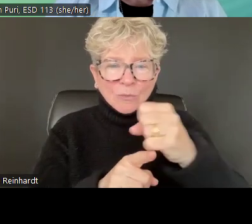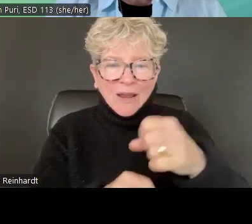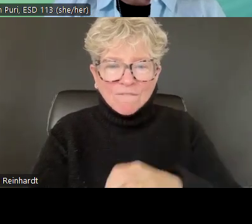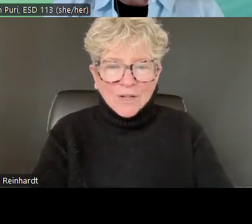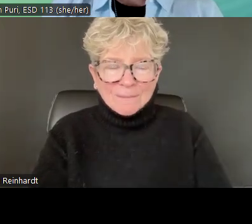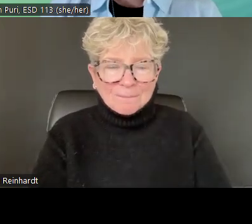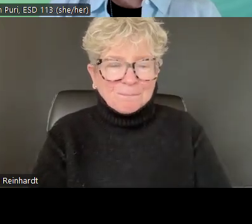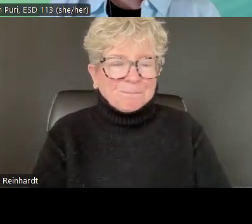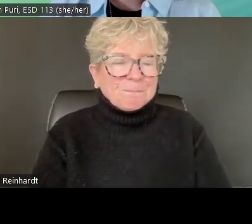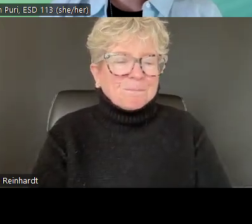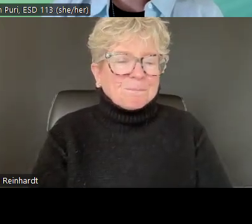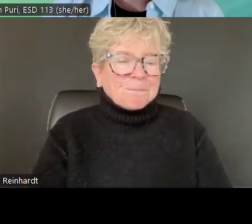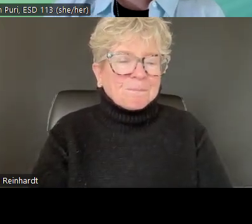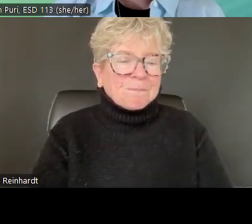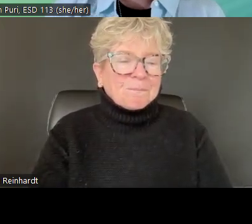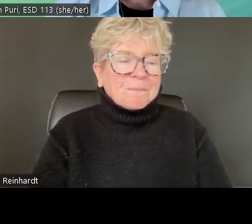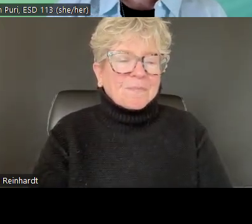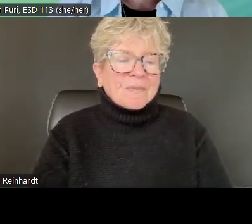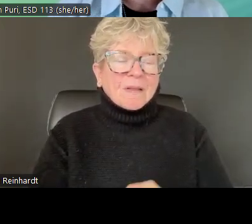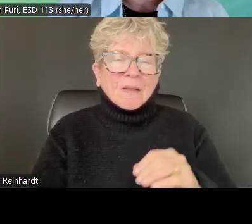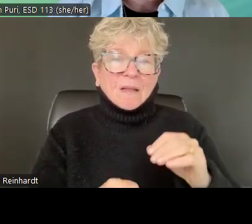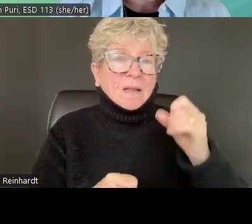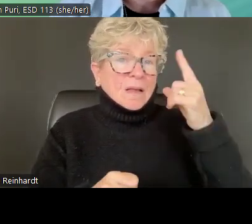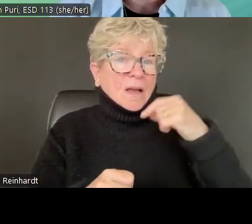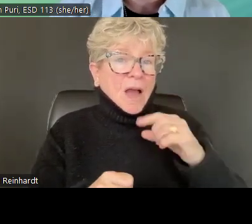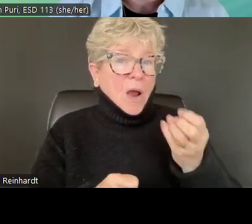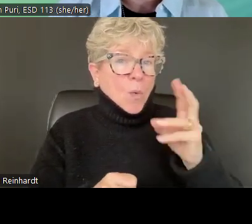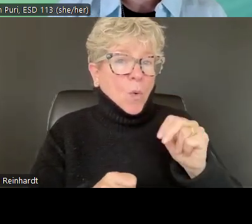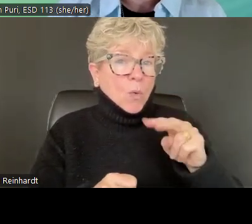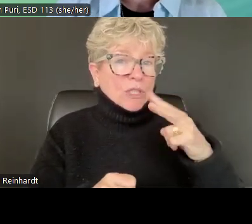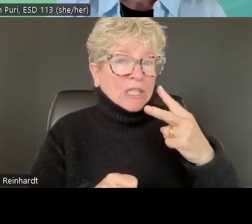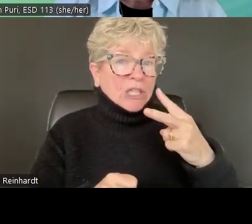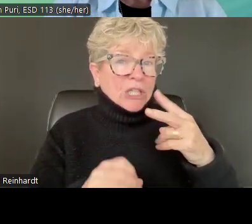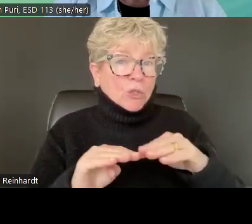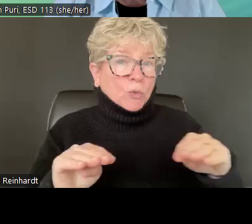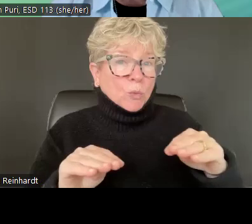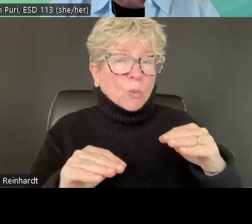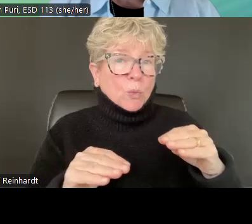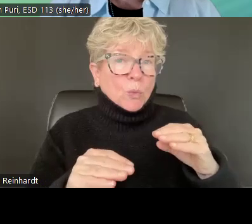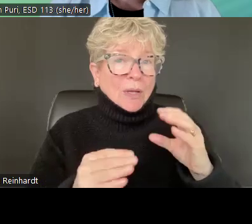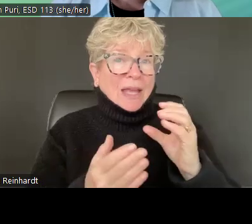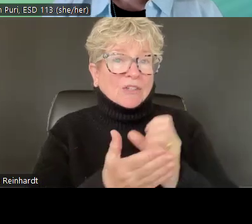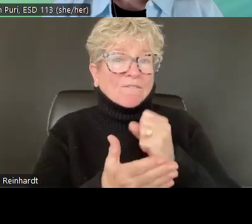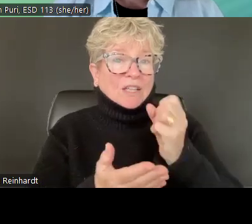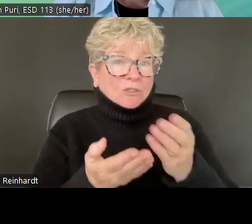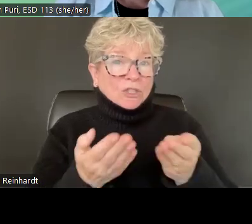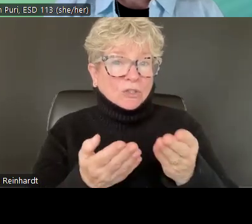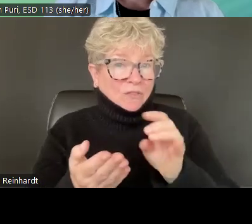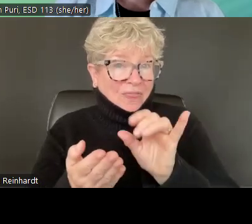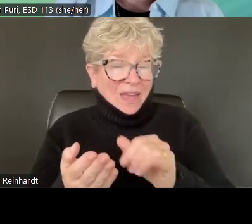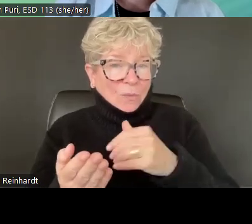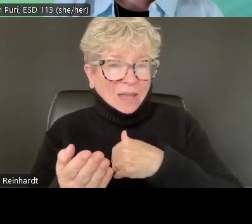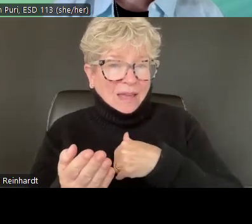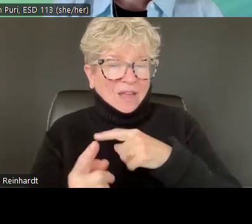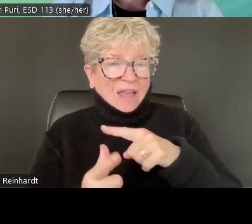So besides referring to our own tier 2 intervention services, we refer to school